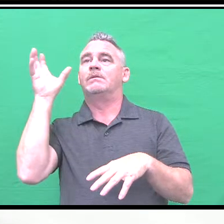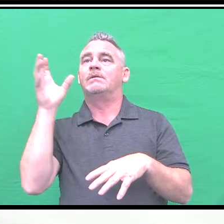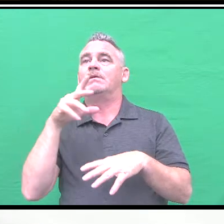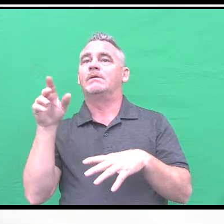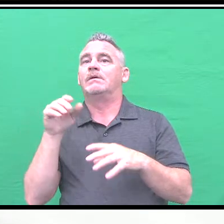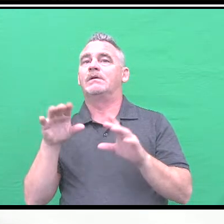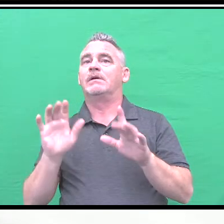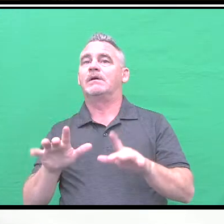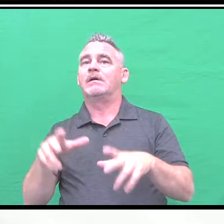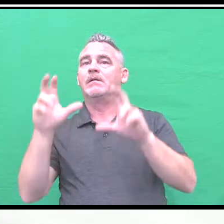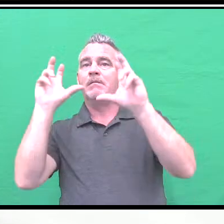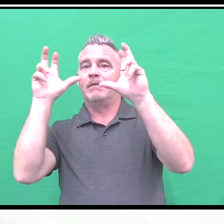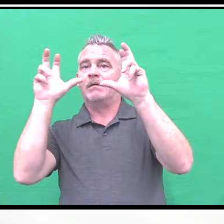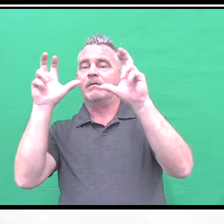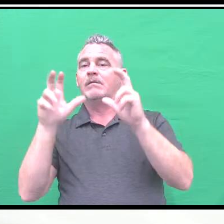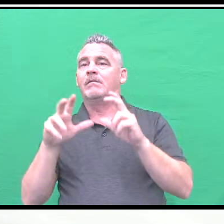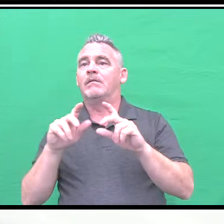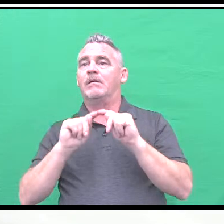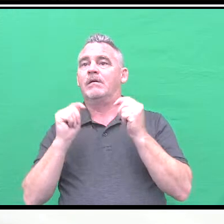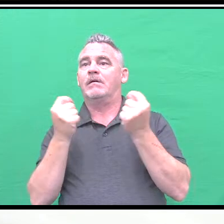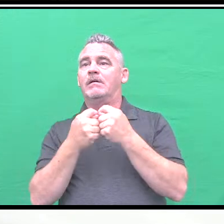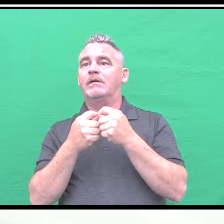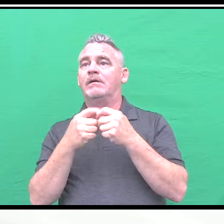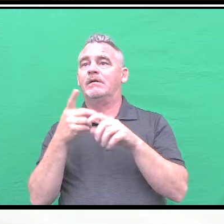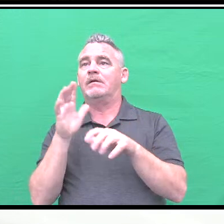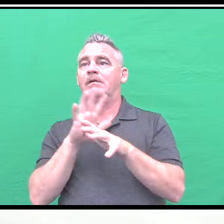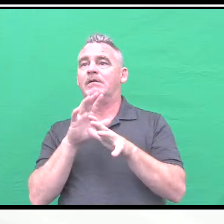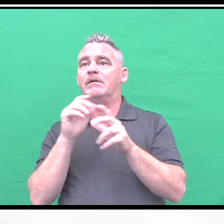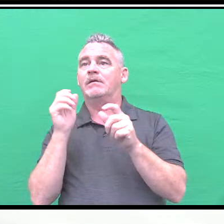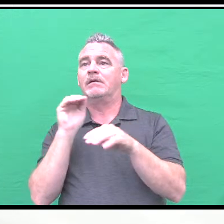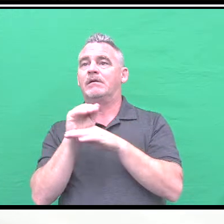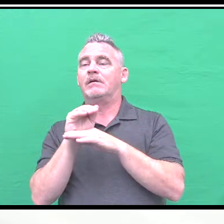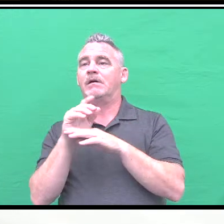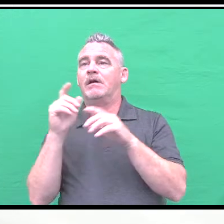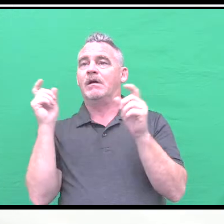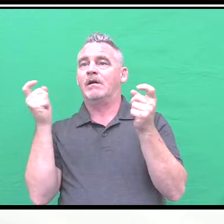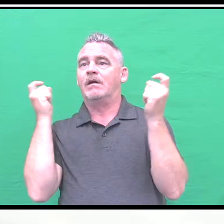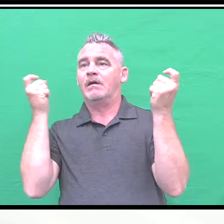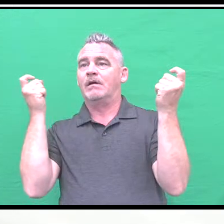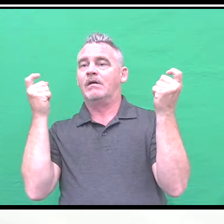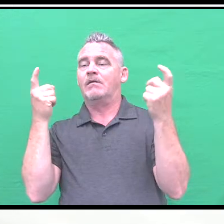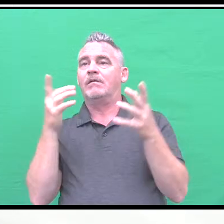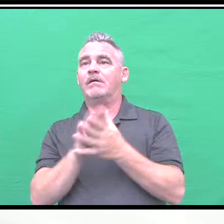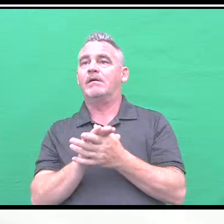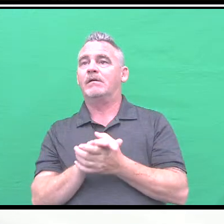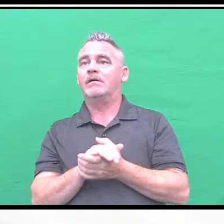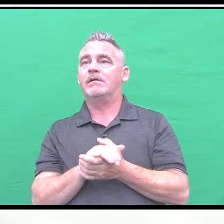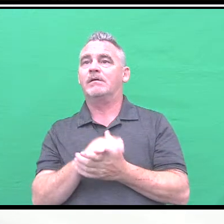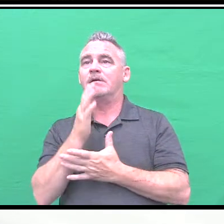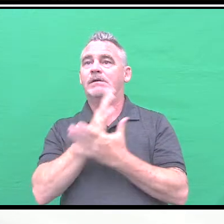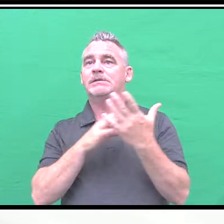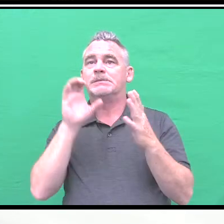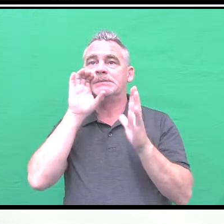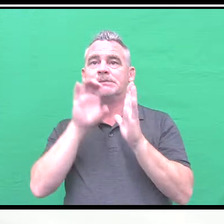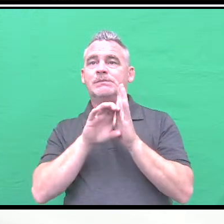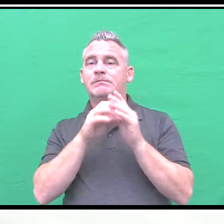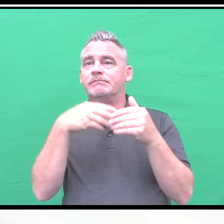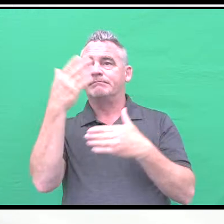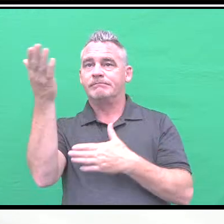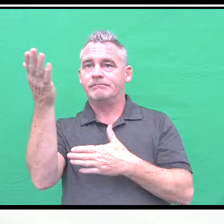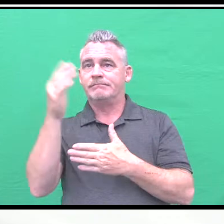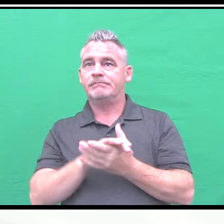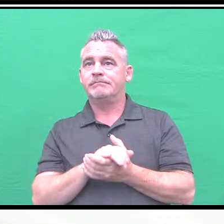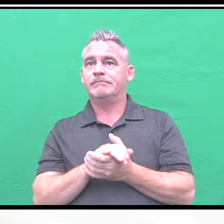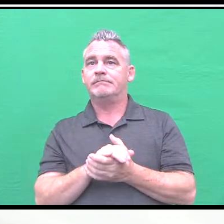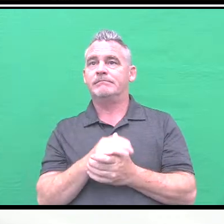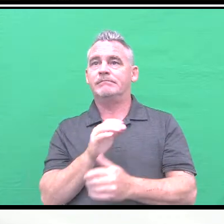season's league play, and they've all had their senior night festivities to celebrate the last game. So here are some of these pictures. And then also tomorrow, our admin